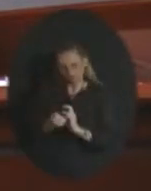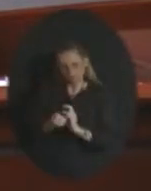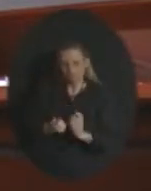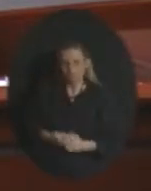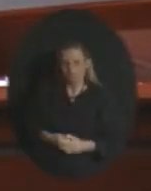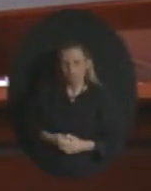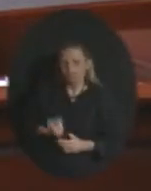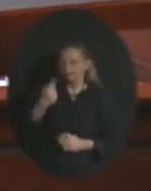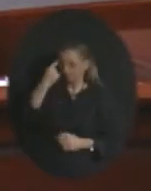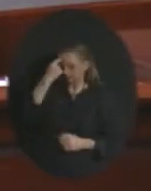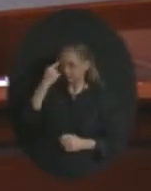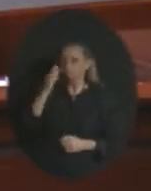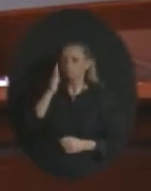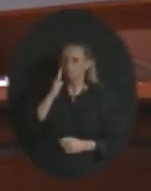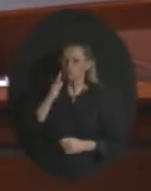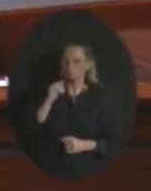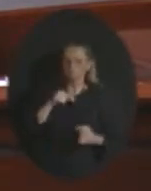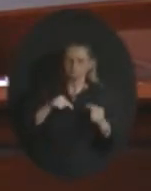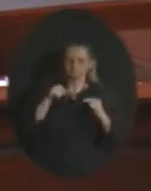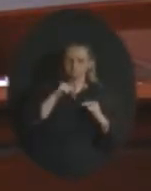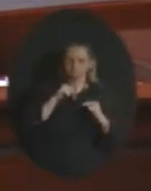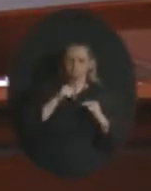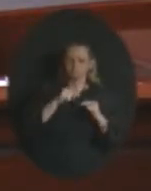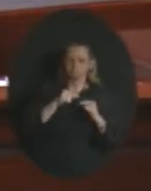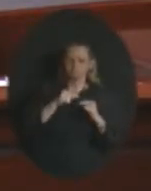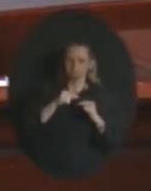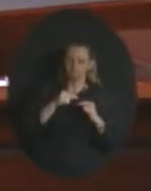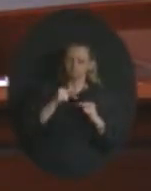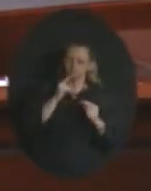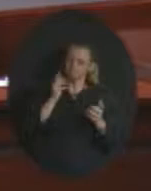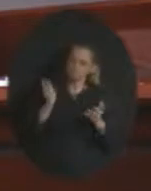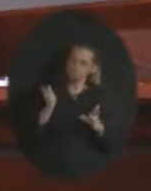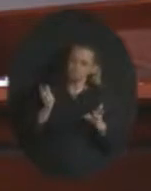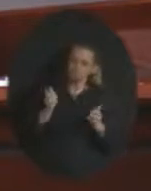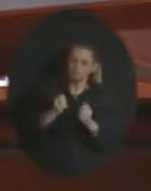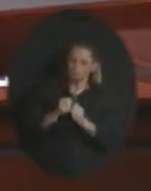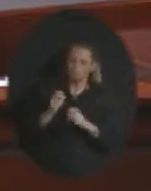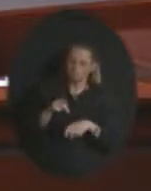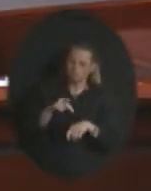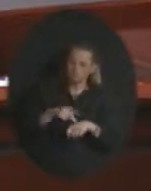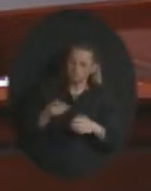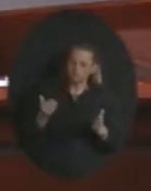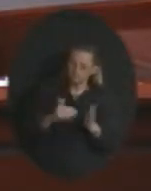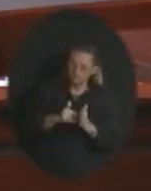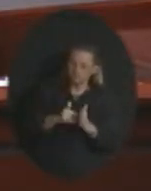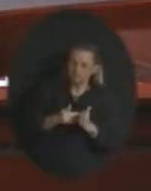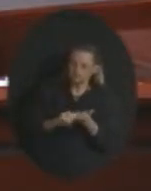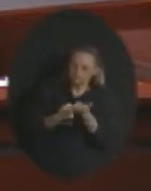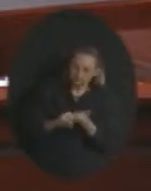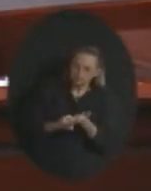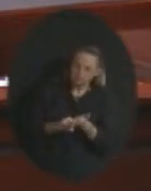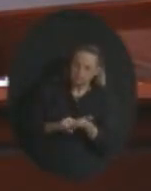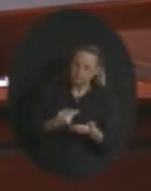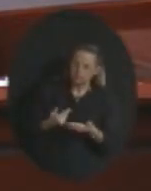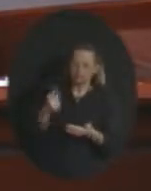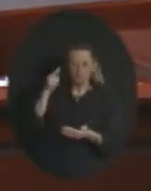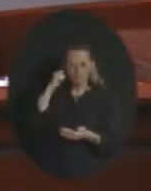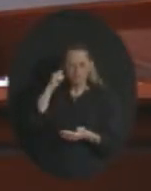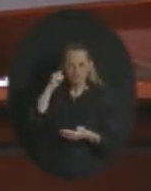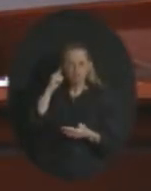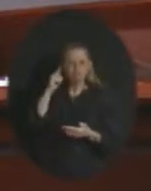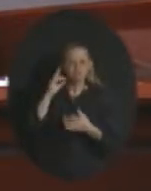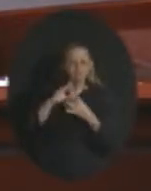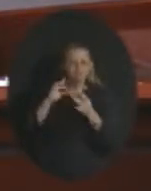more conversation with principals. But I'm hearing concerns about double setup and outside